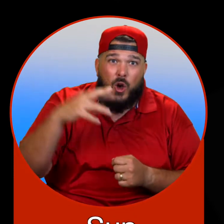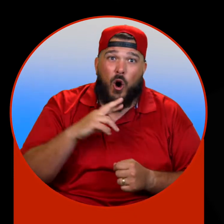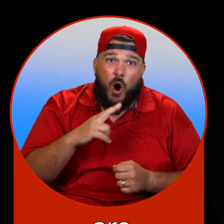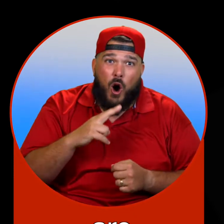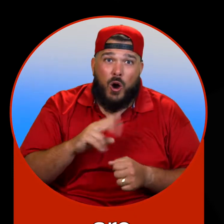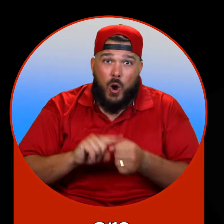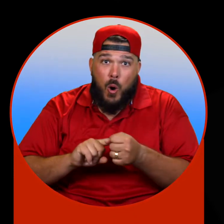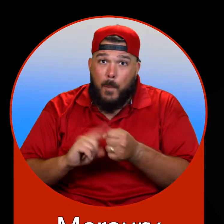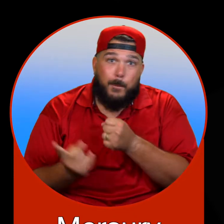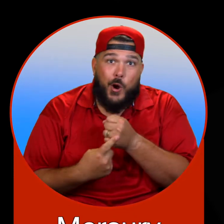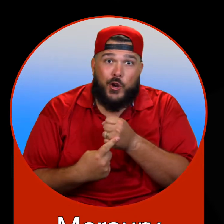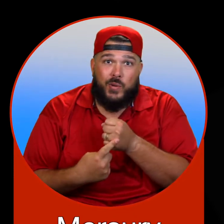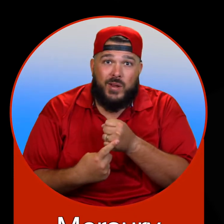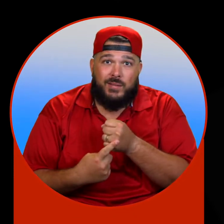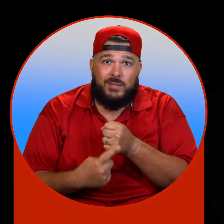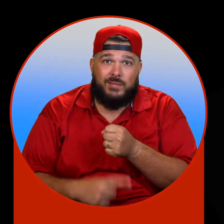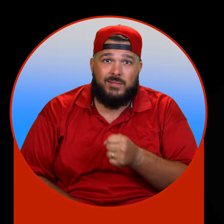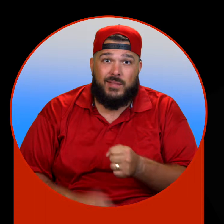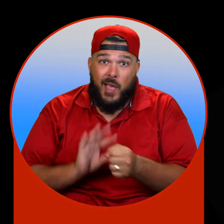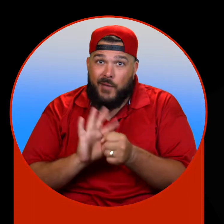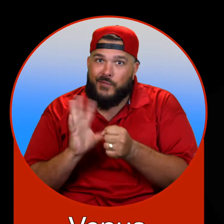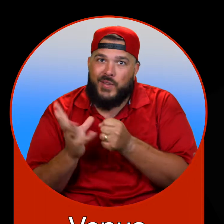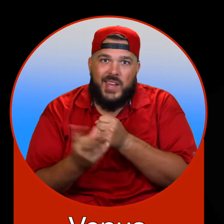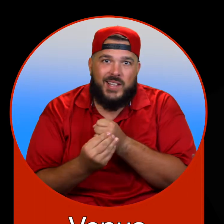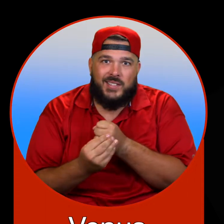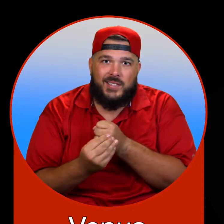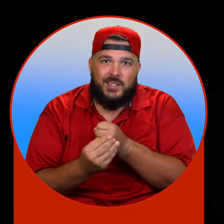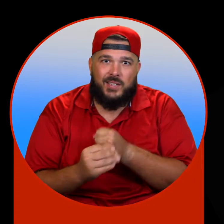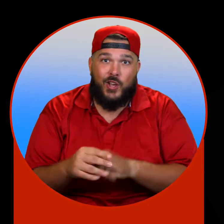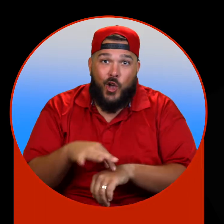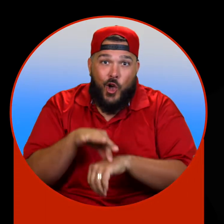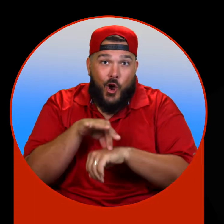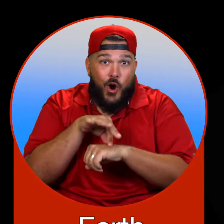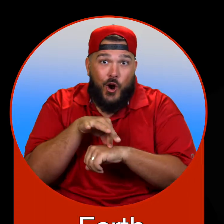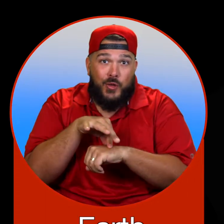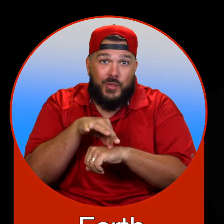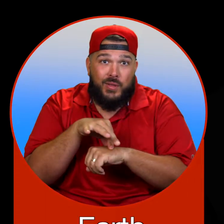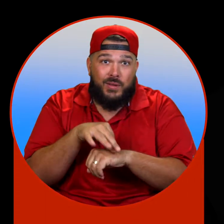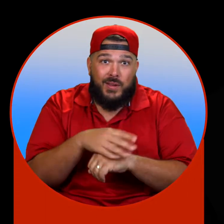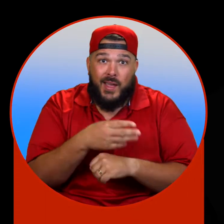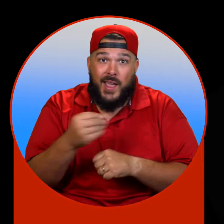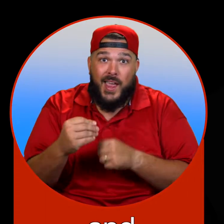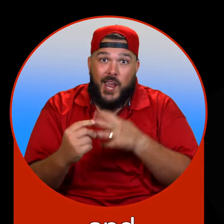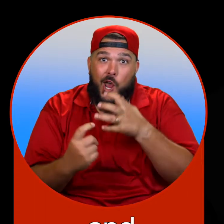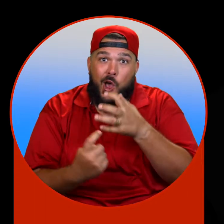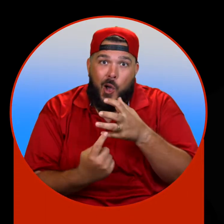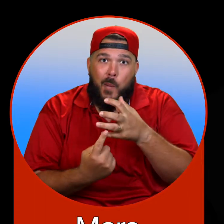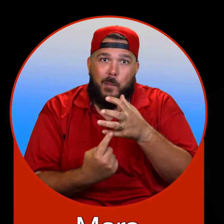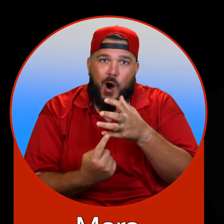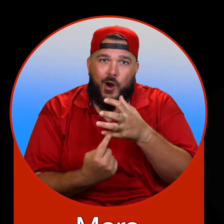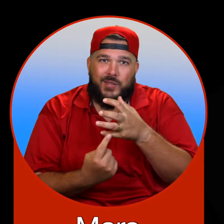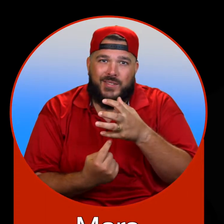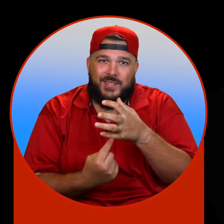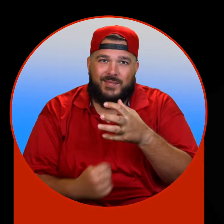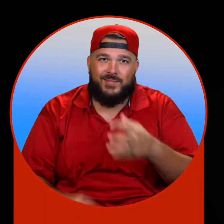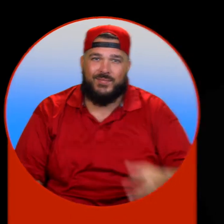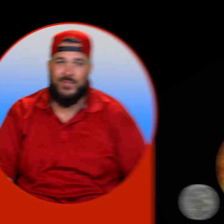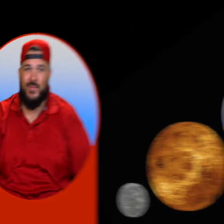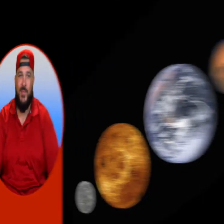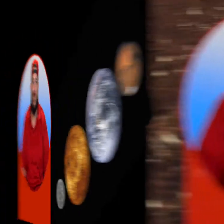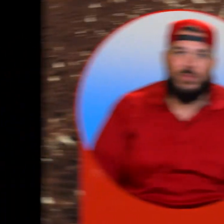the Sun are mercury venus earth and Mars